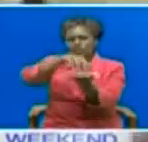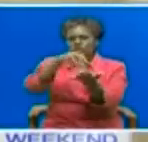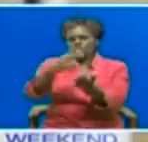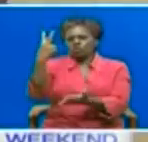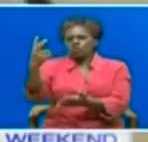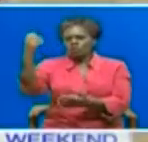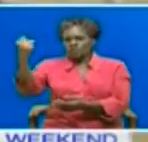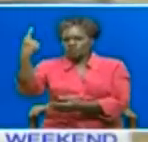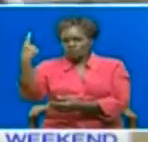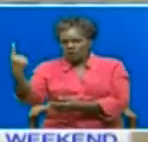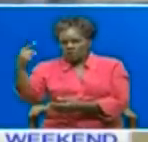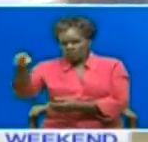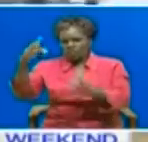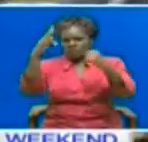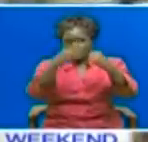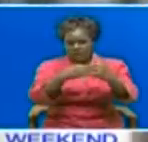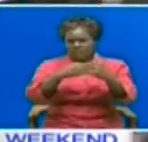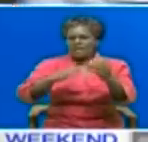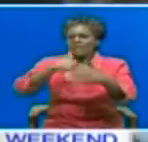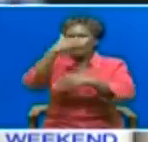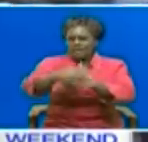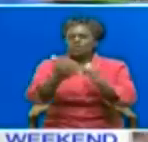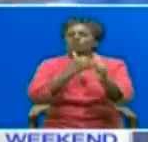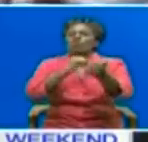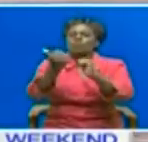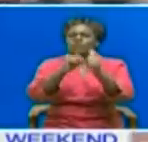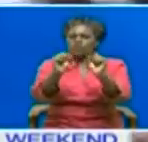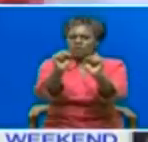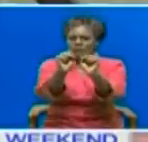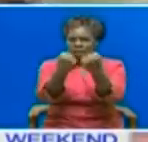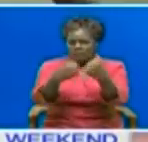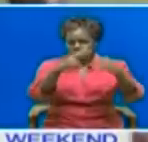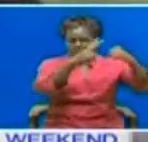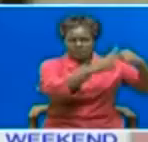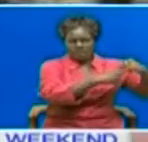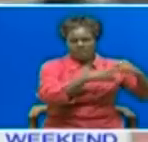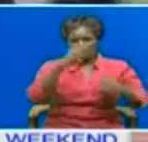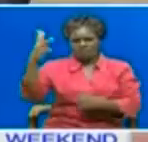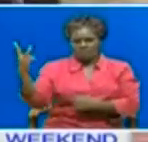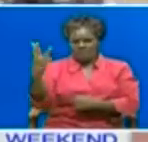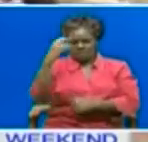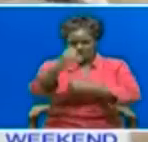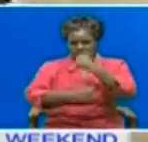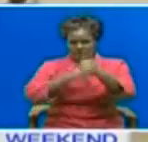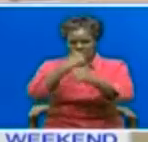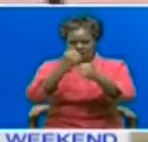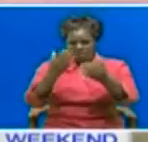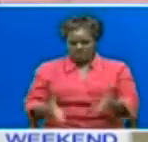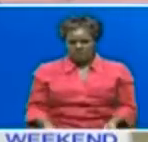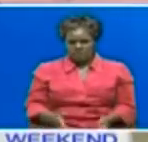with 51.8 seconds. The next round of the series will be held on the 7th of March this year.